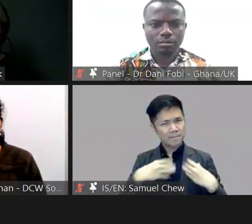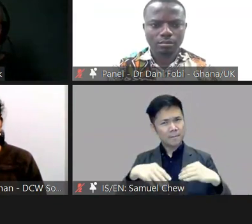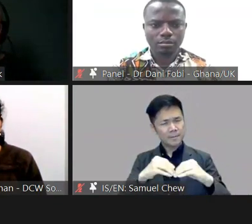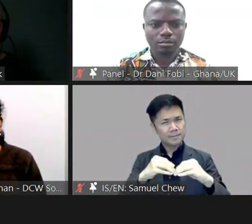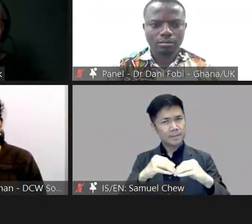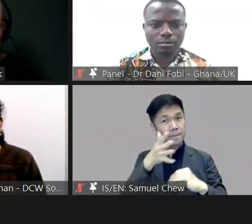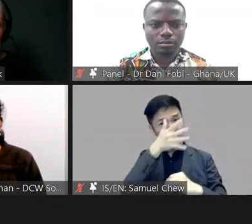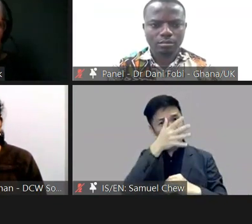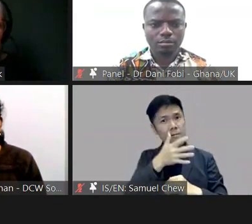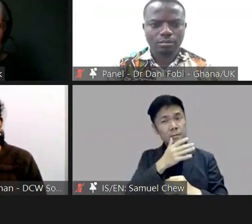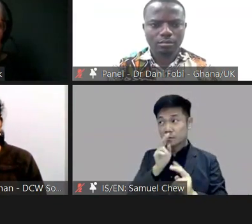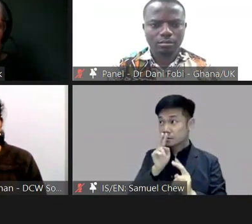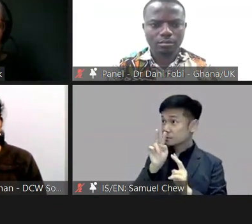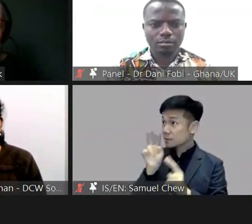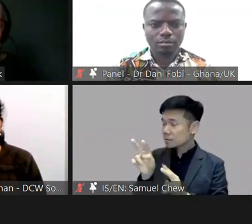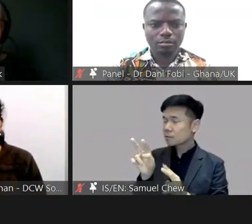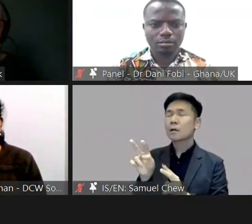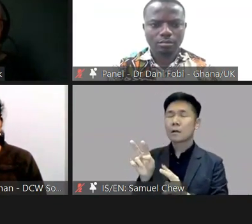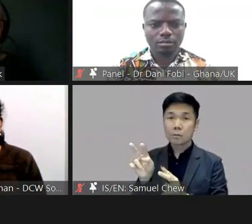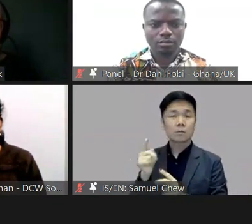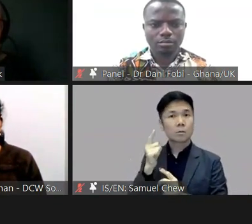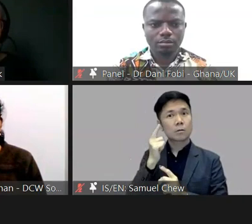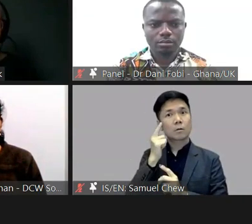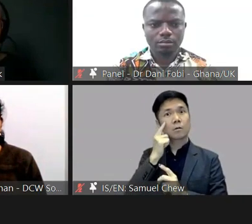showing the example, like it's really